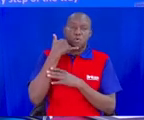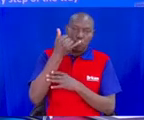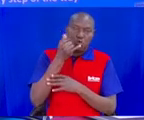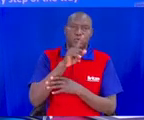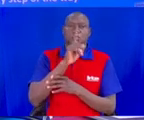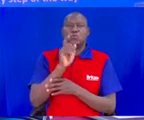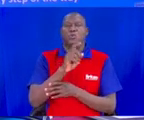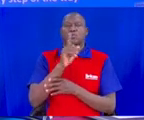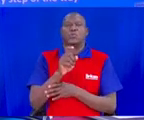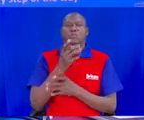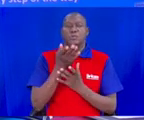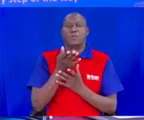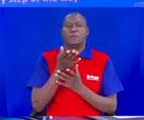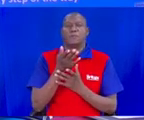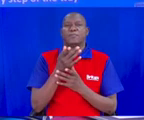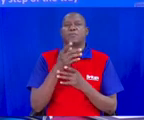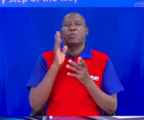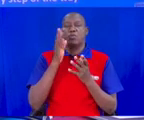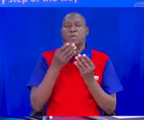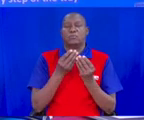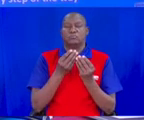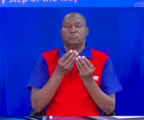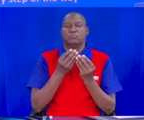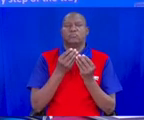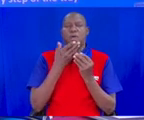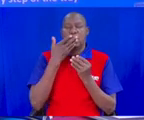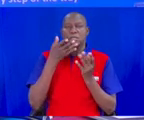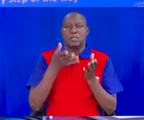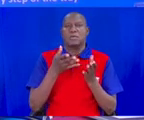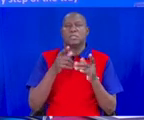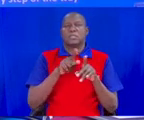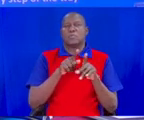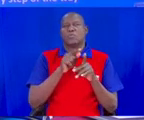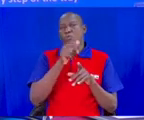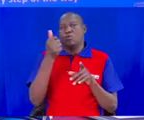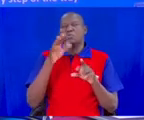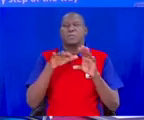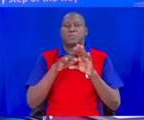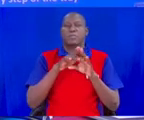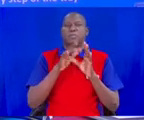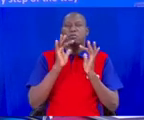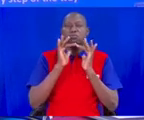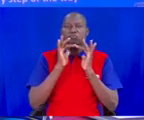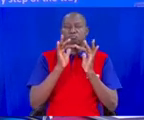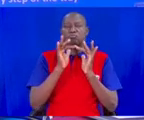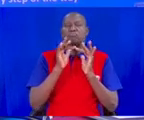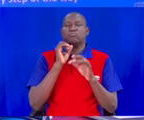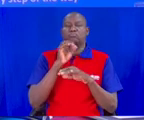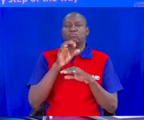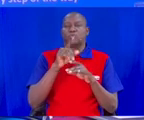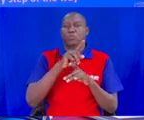will address now. And even for those that have been sent in through the virtual means, we thank you for those questions, and answers will be